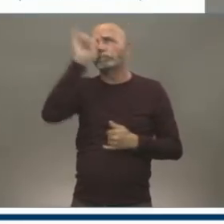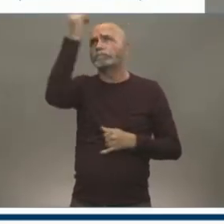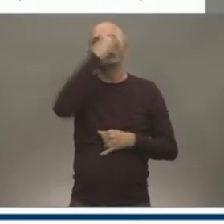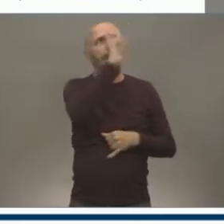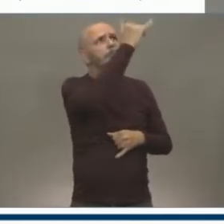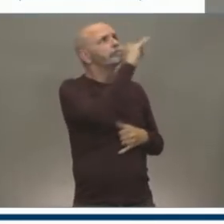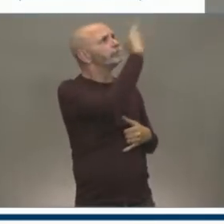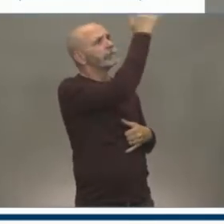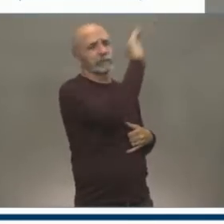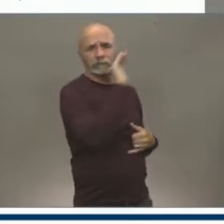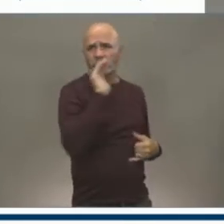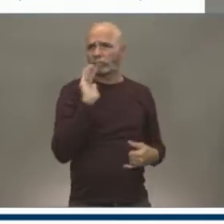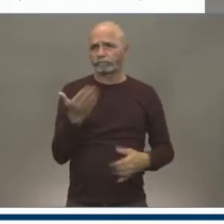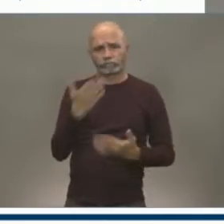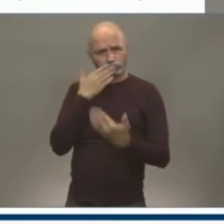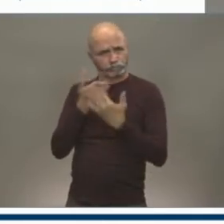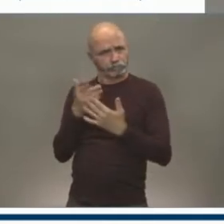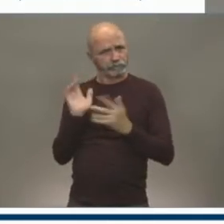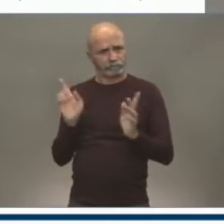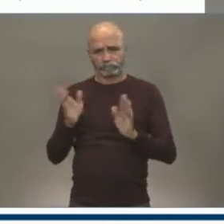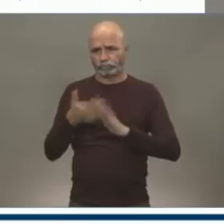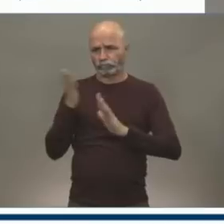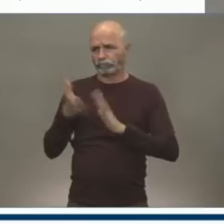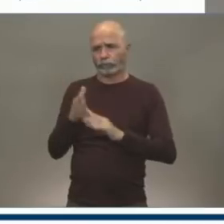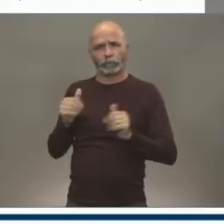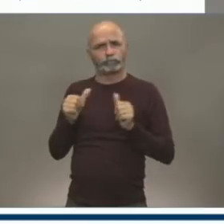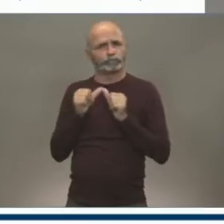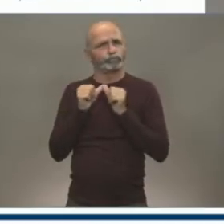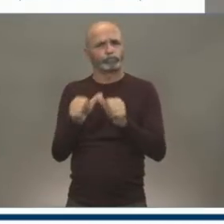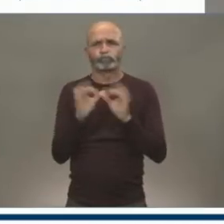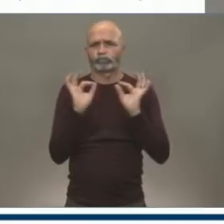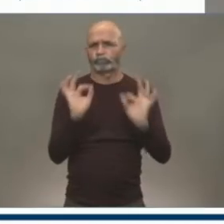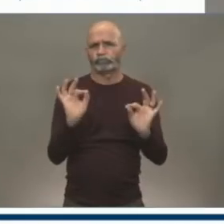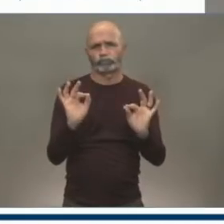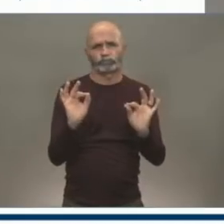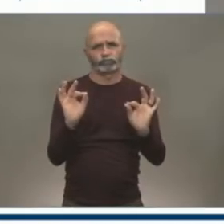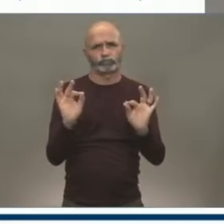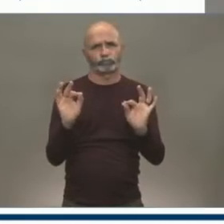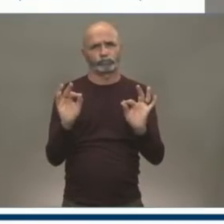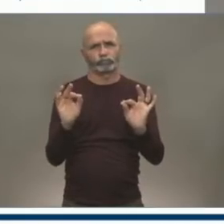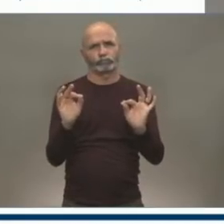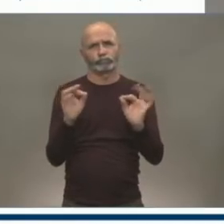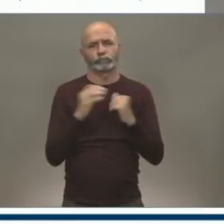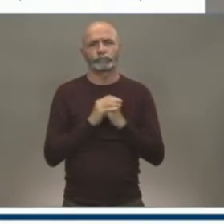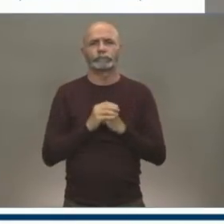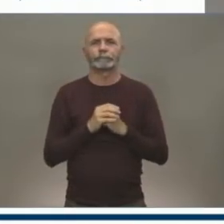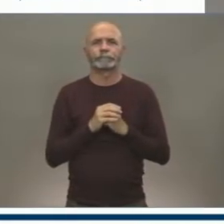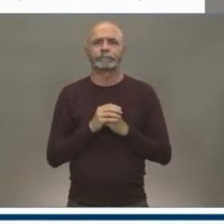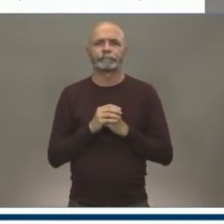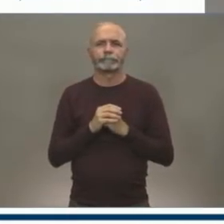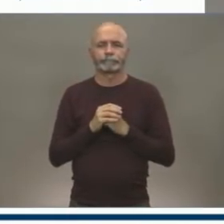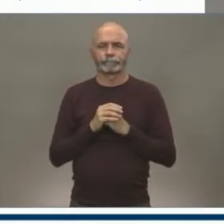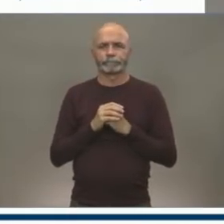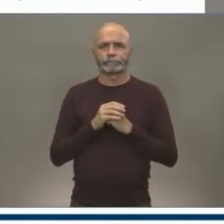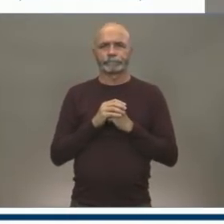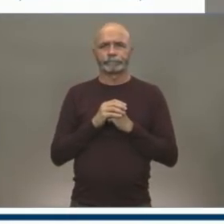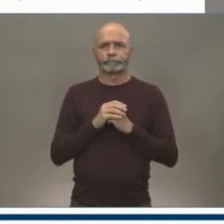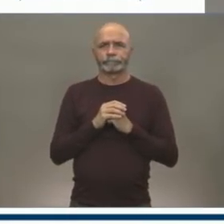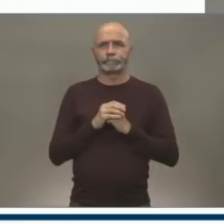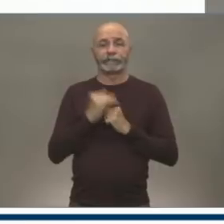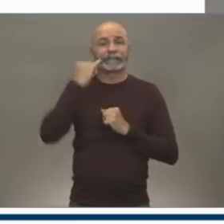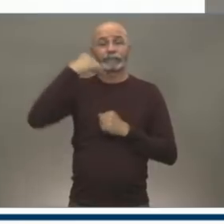maximum capacity. I just remembering, and also along with, we have a multi-layered approach. Ventilation is only one